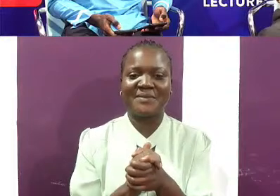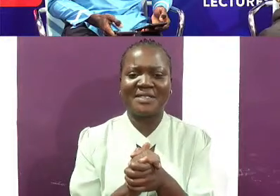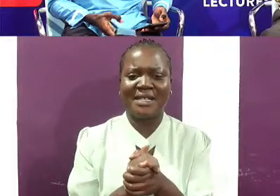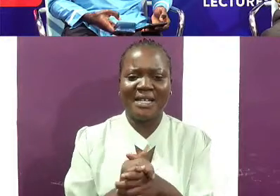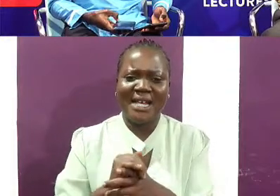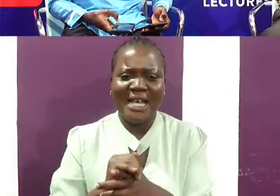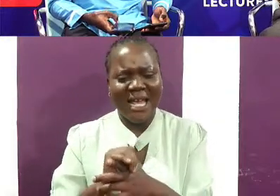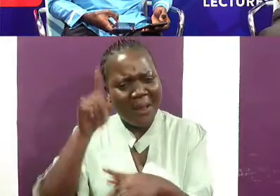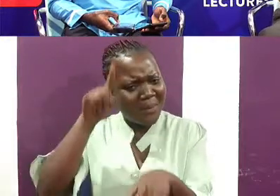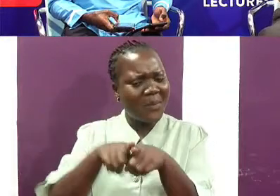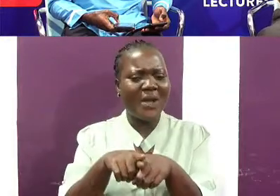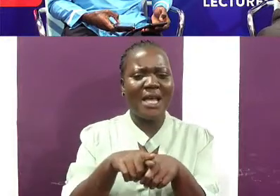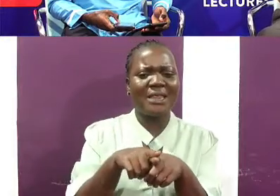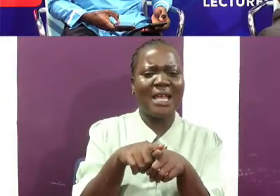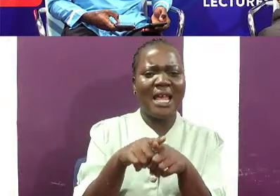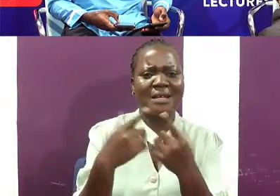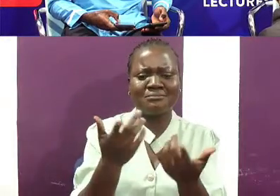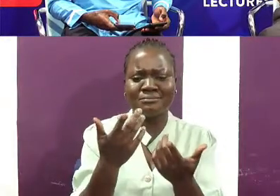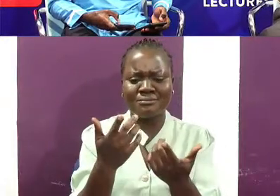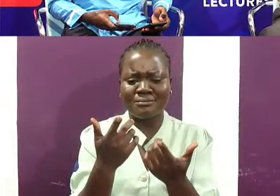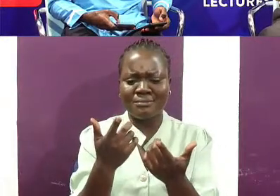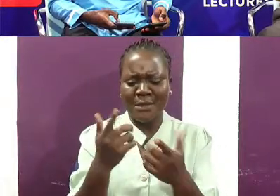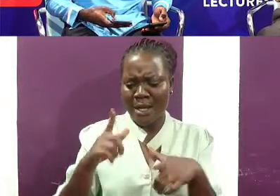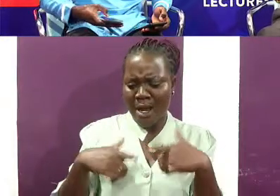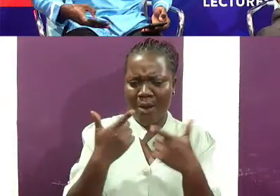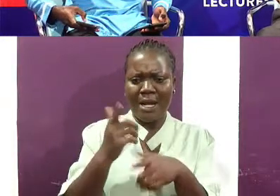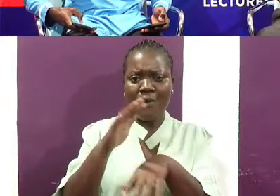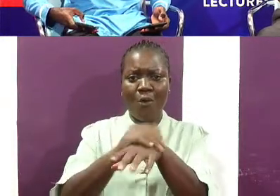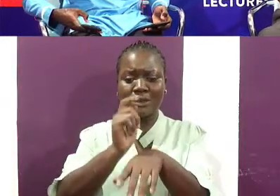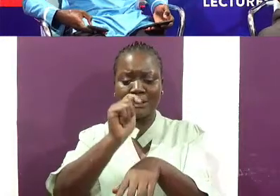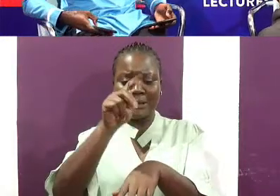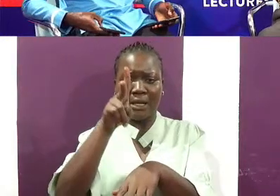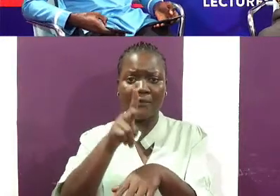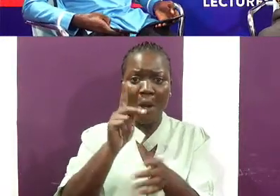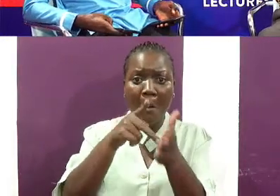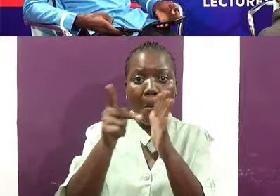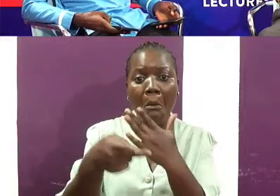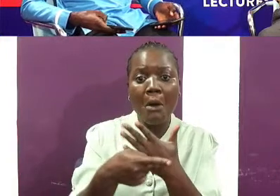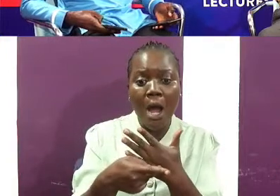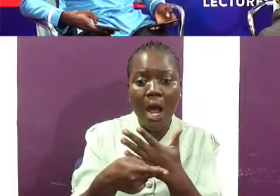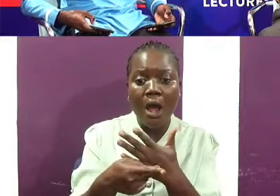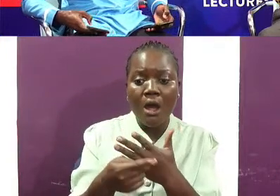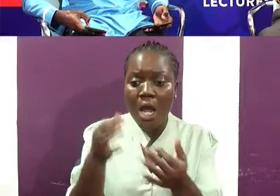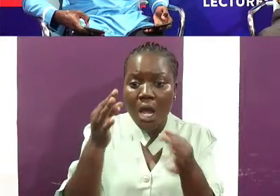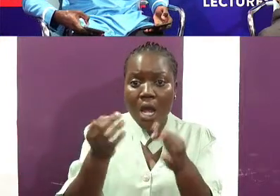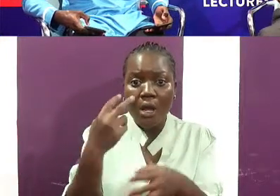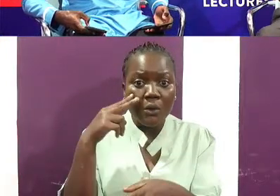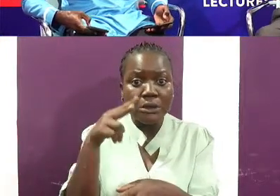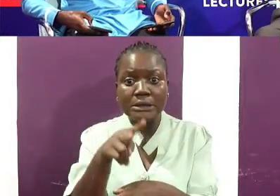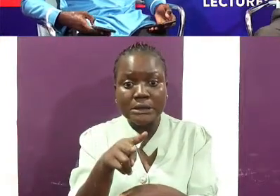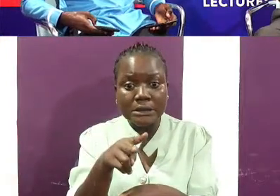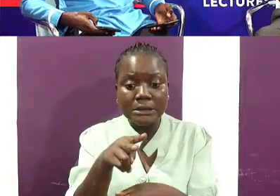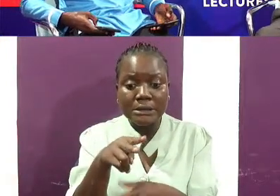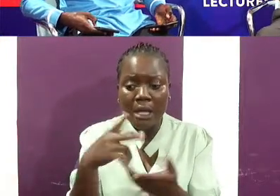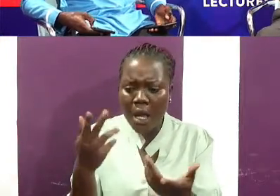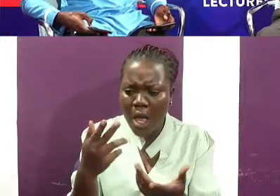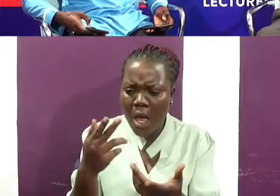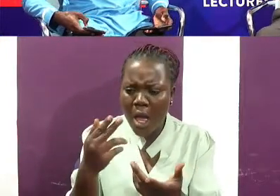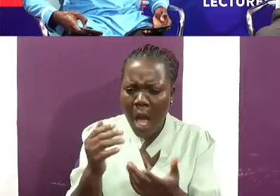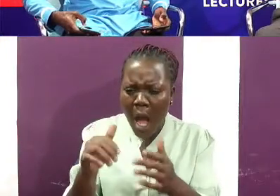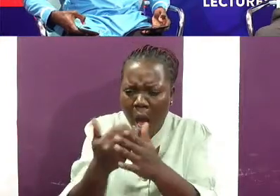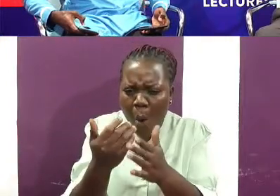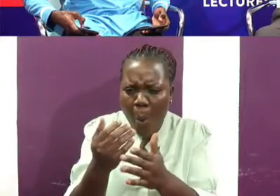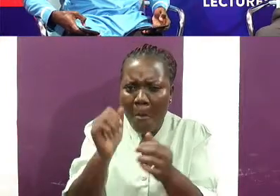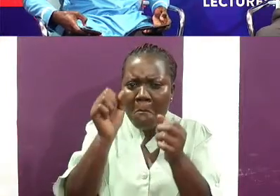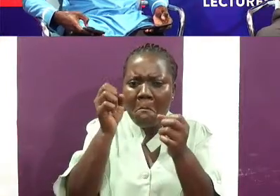Brasset. Life discussion, you know, and then life views, you know. So I share a quite nim kakra, a quite nim kakra. Now the other one,